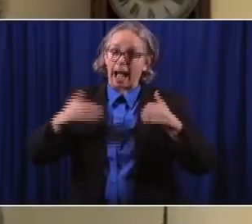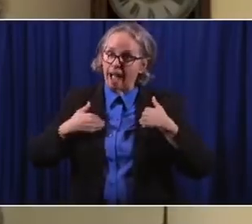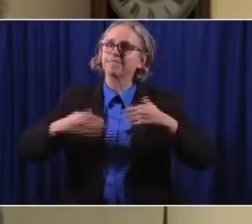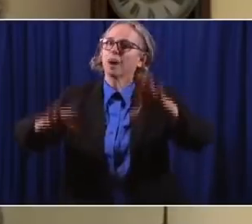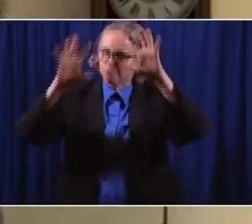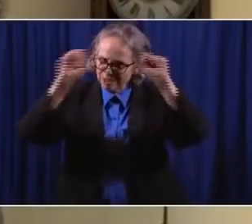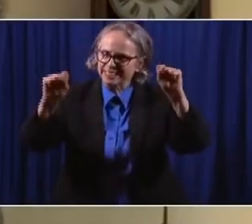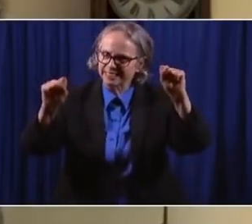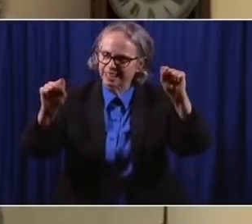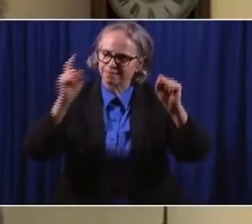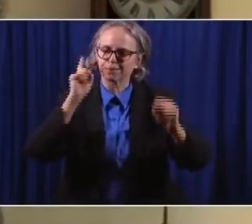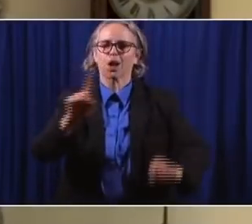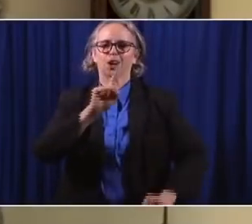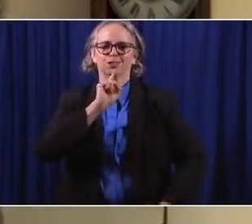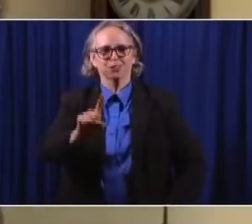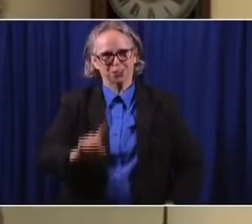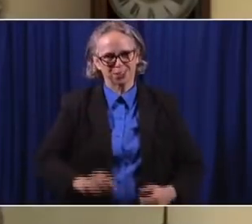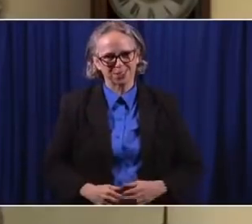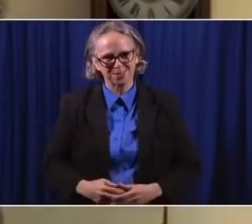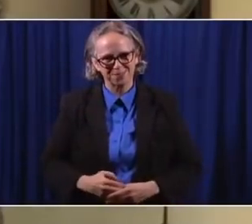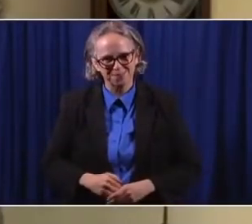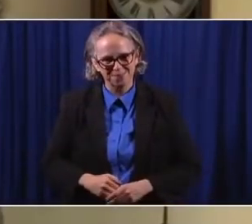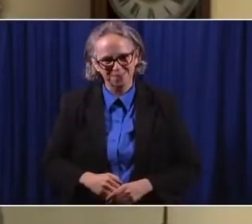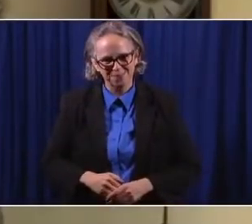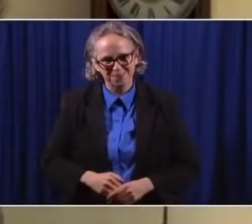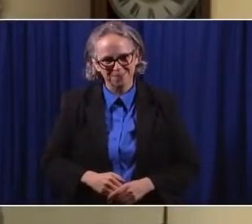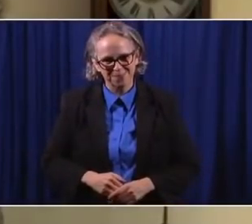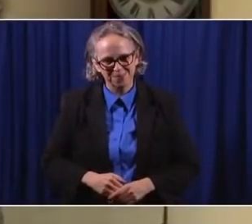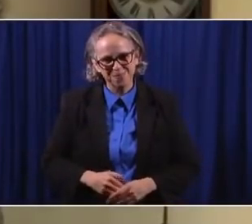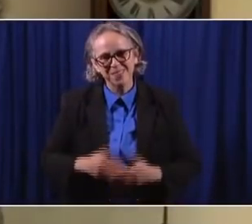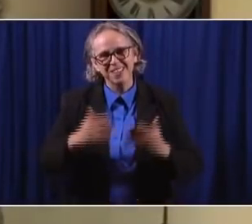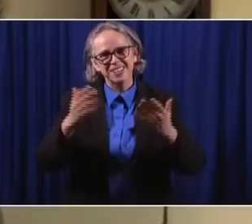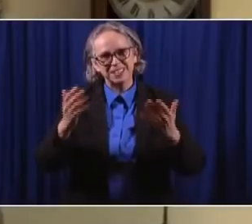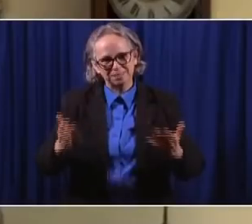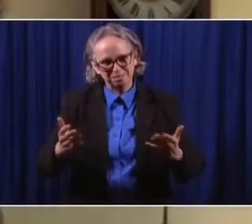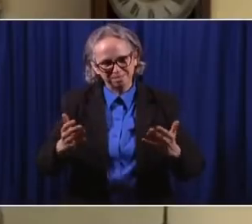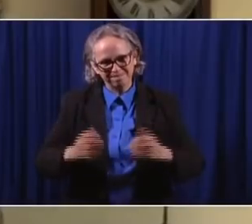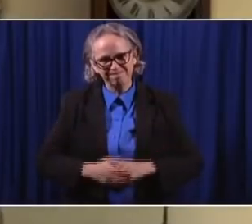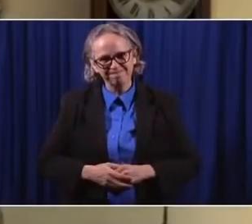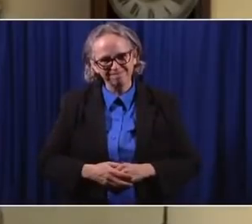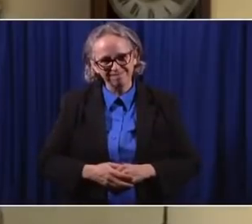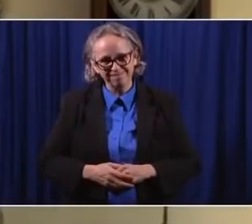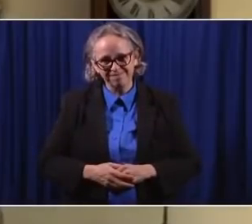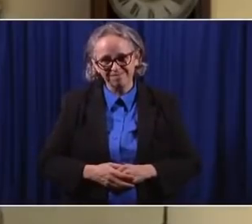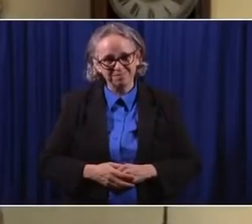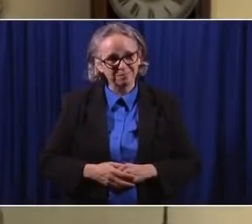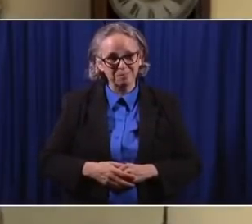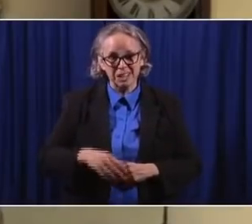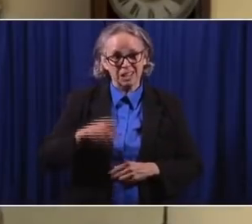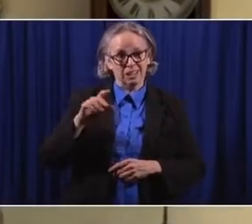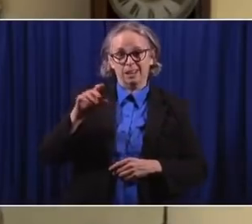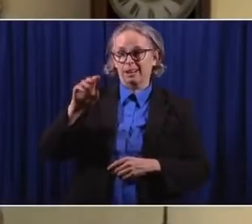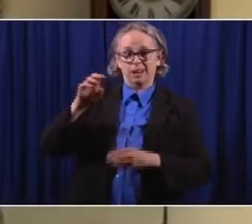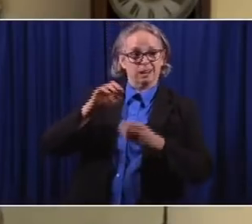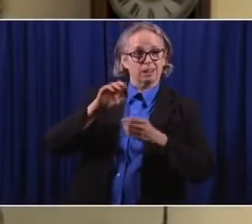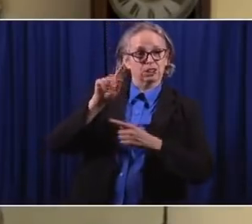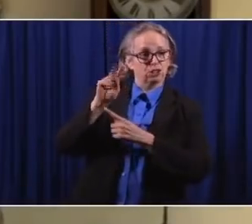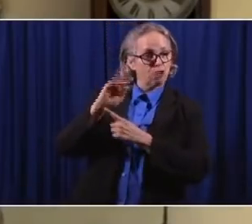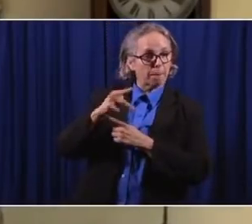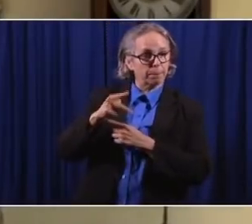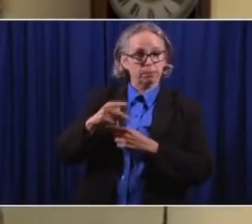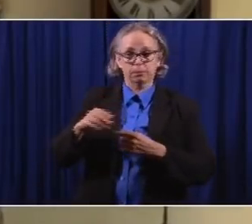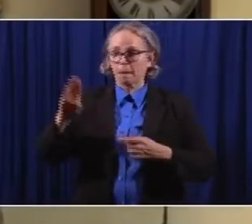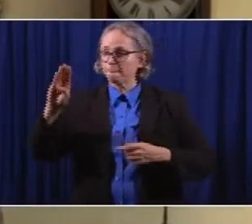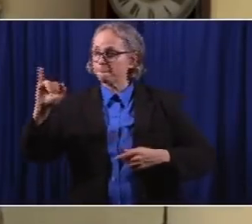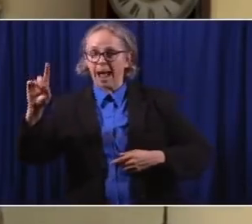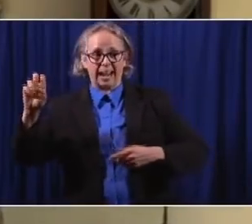And it's going to be, the incumbent or the challenger. It's going to be Joe Biden, or